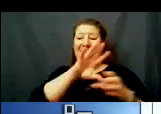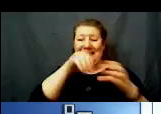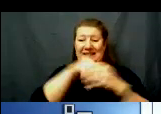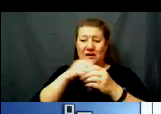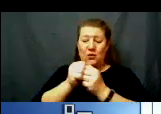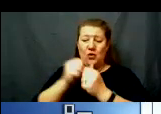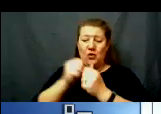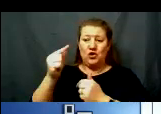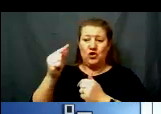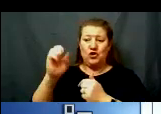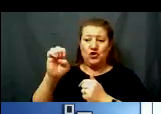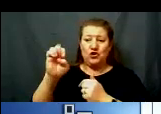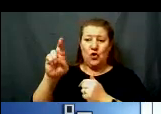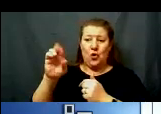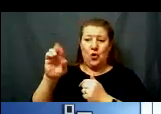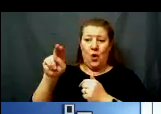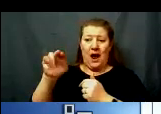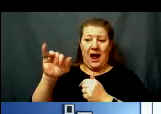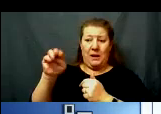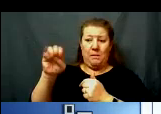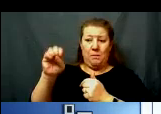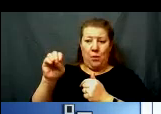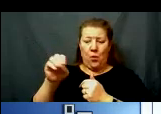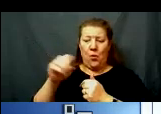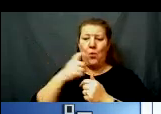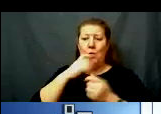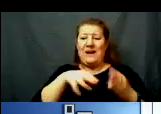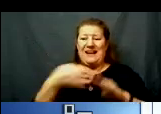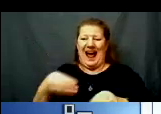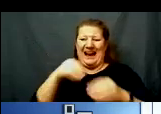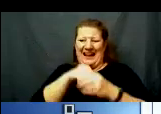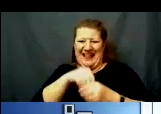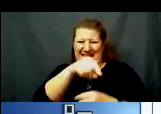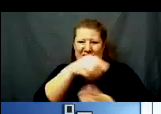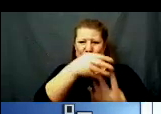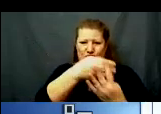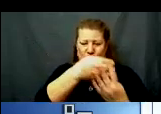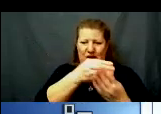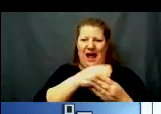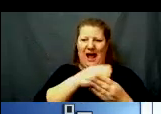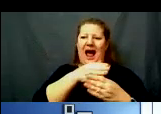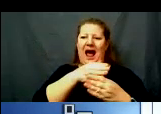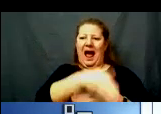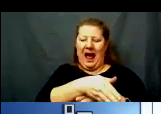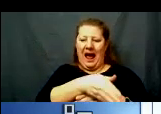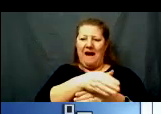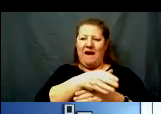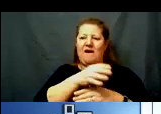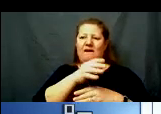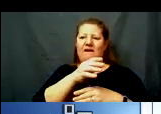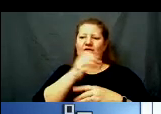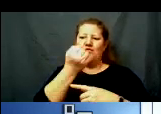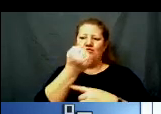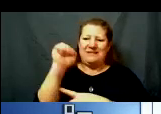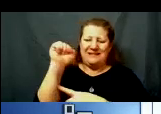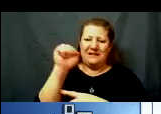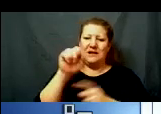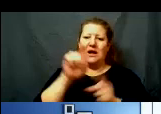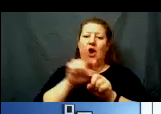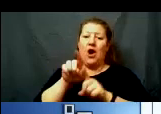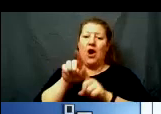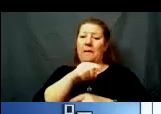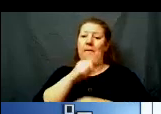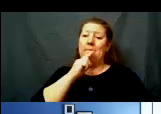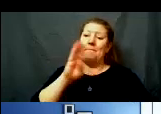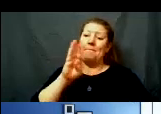prison after resisting US imperial conquest. It was also the site of an Indian boarding school where